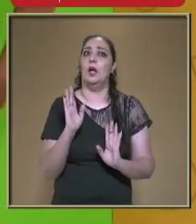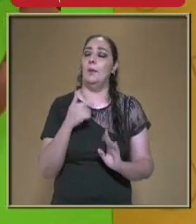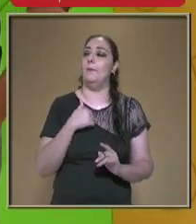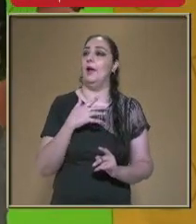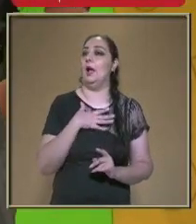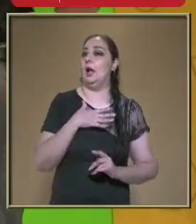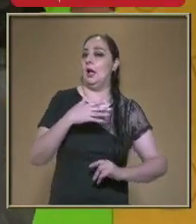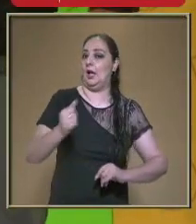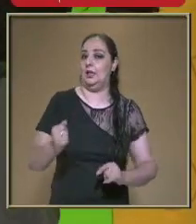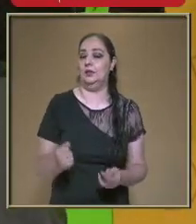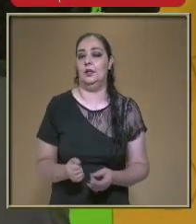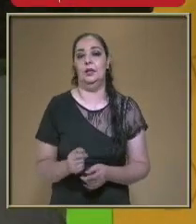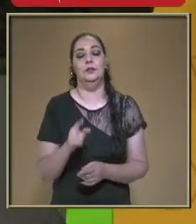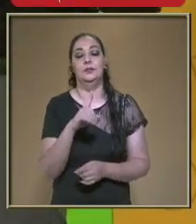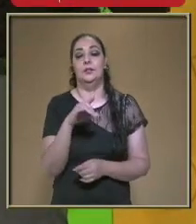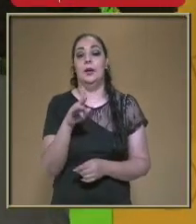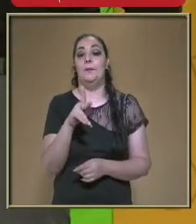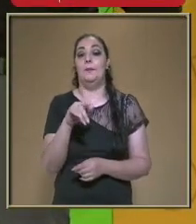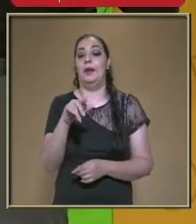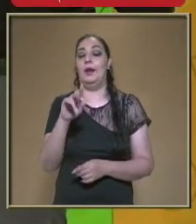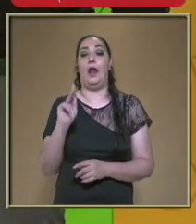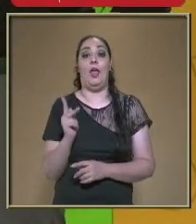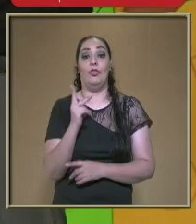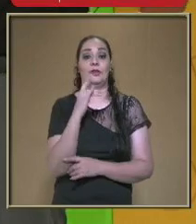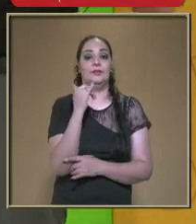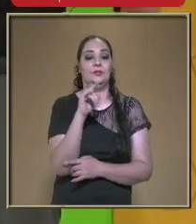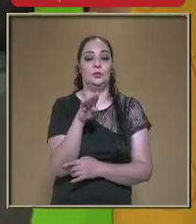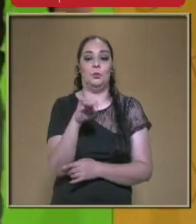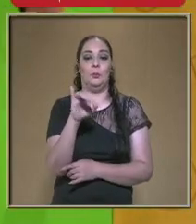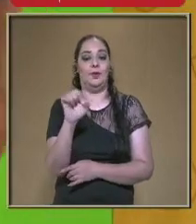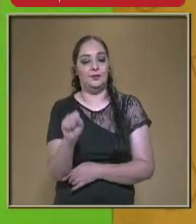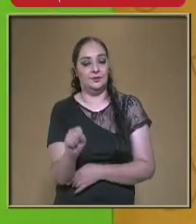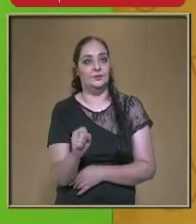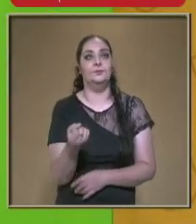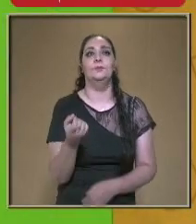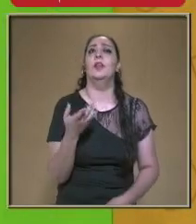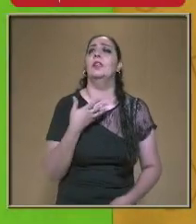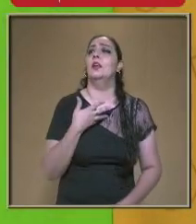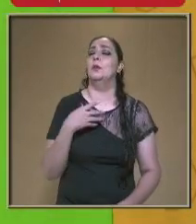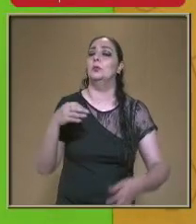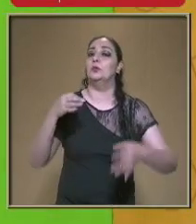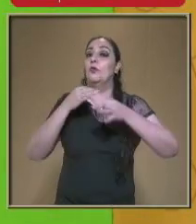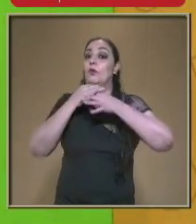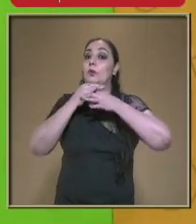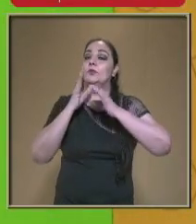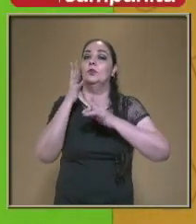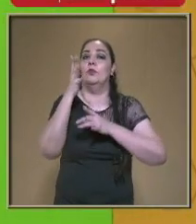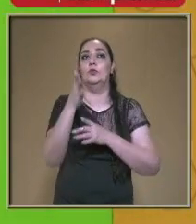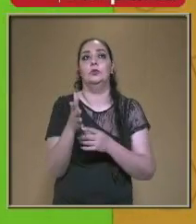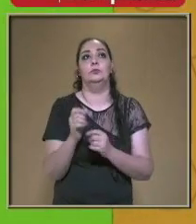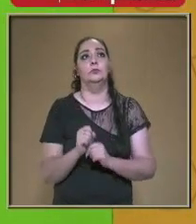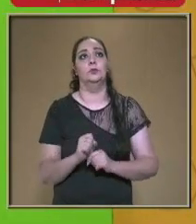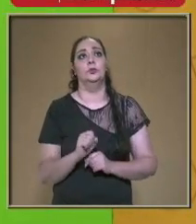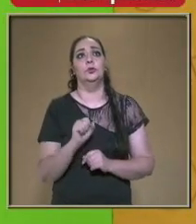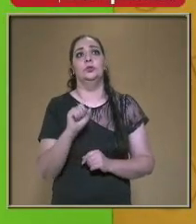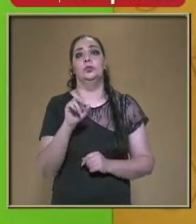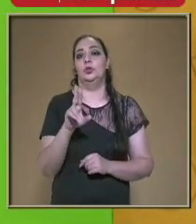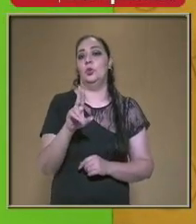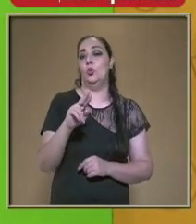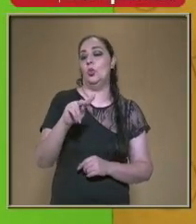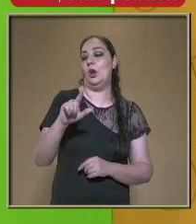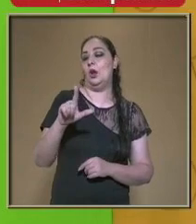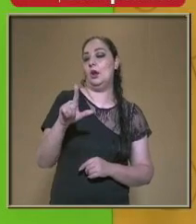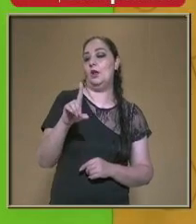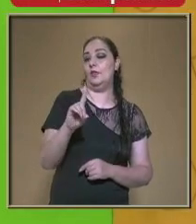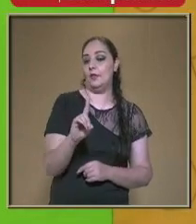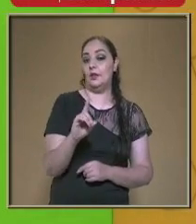I have, and it's excellent. Then we got the information teacher. Shooting. What is this? Well, if you